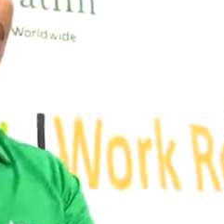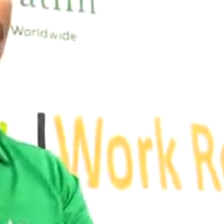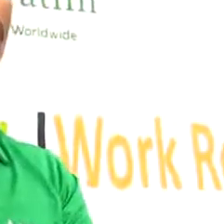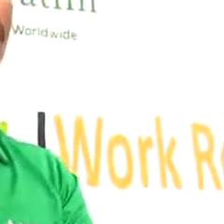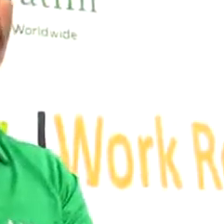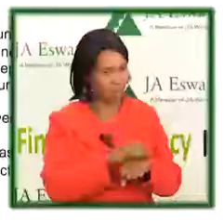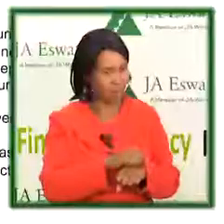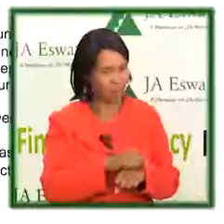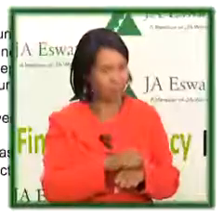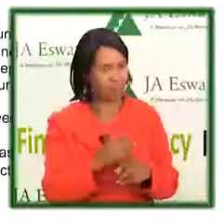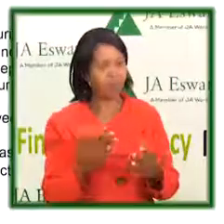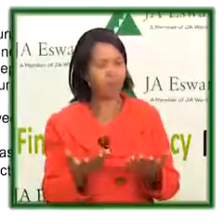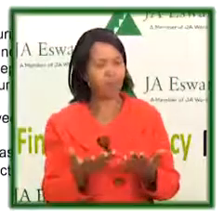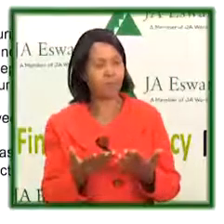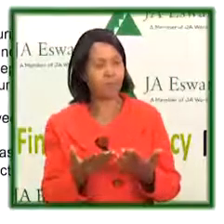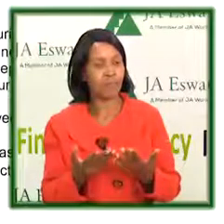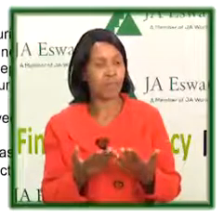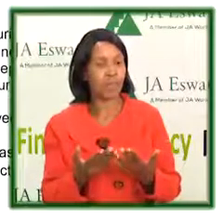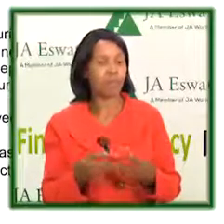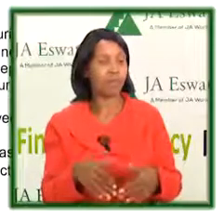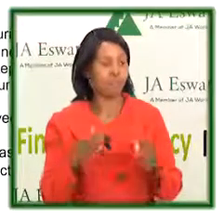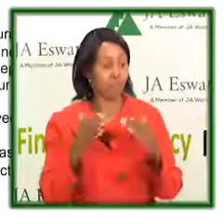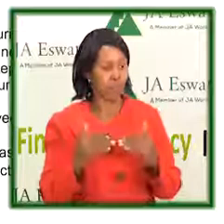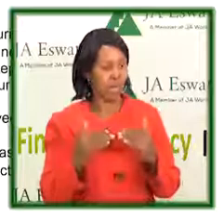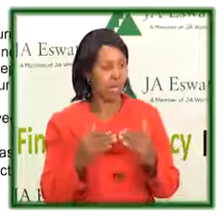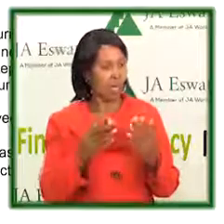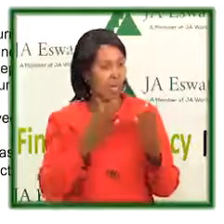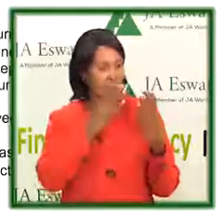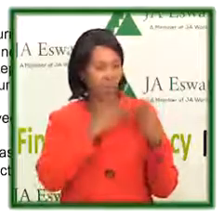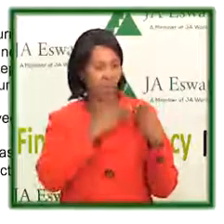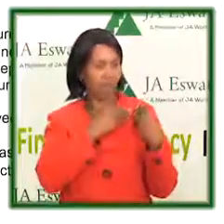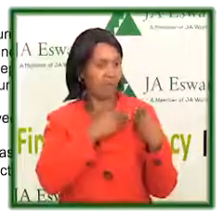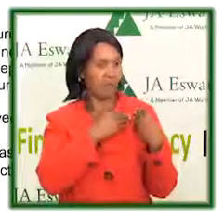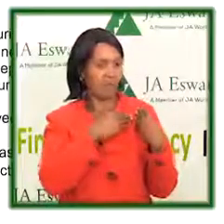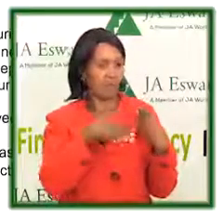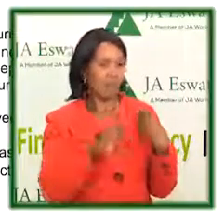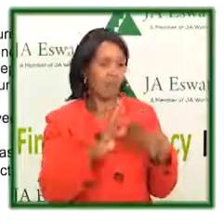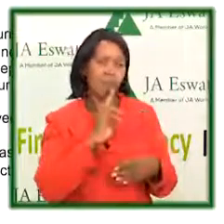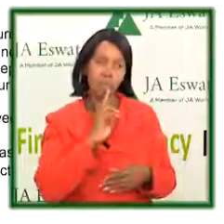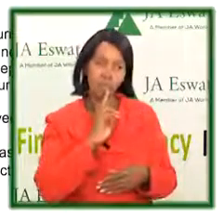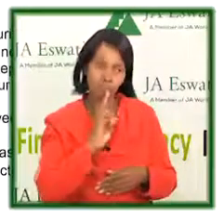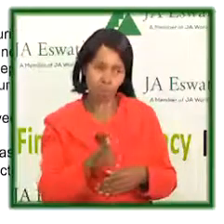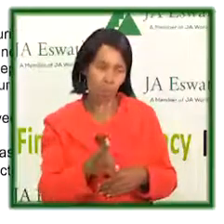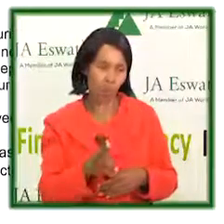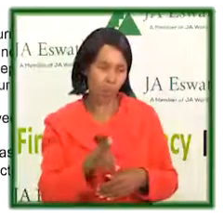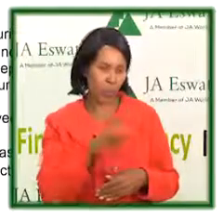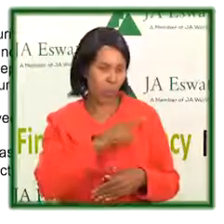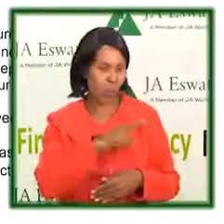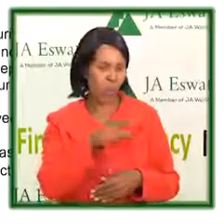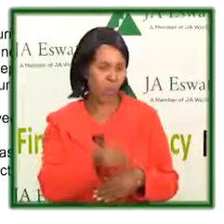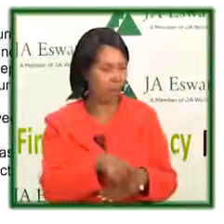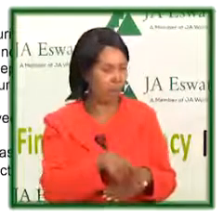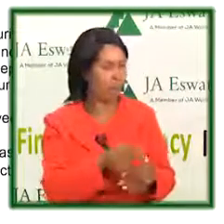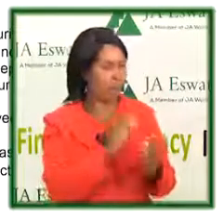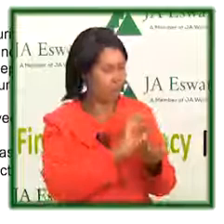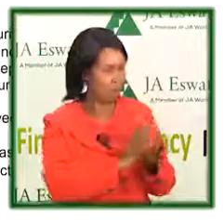Ensure safety. We are producing here. Let's say we are producing my favorite example